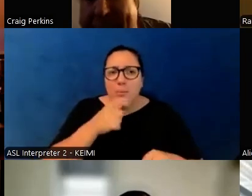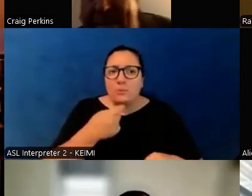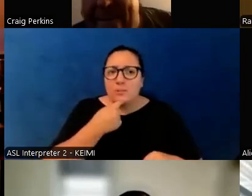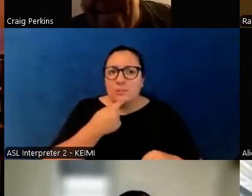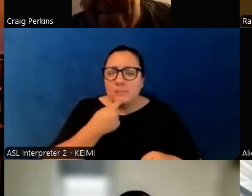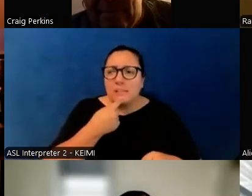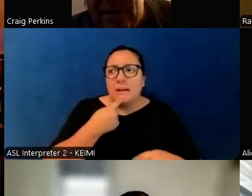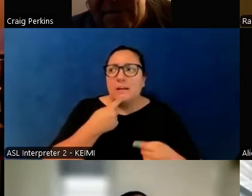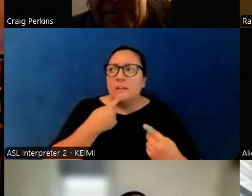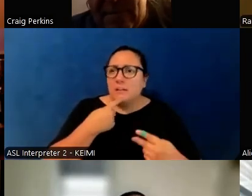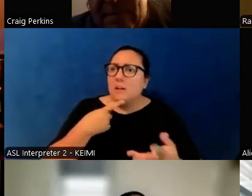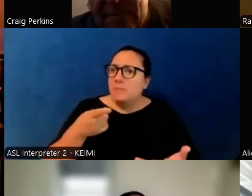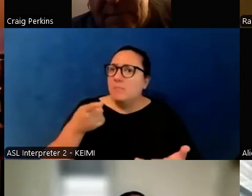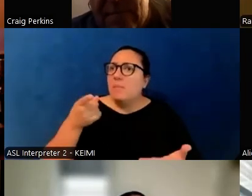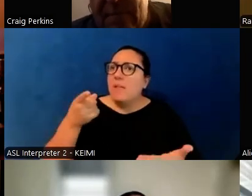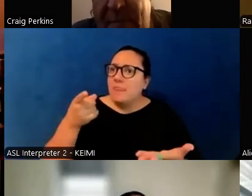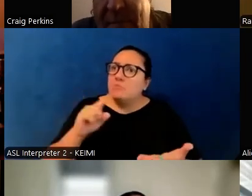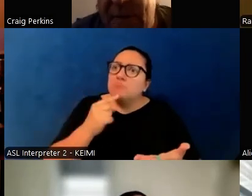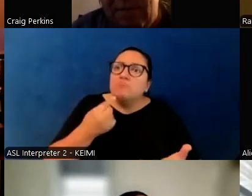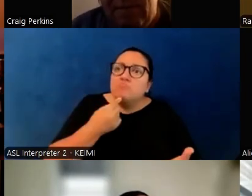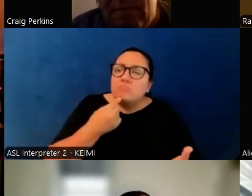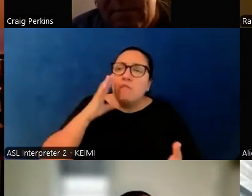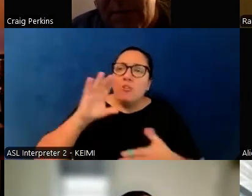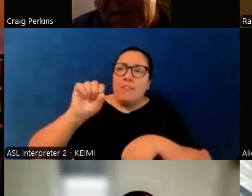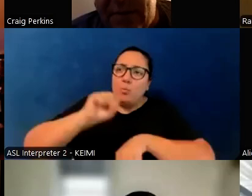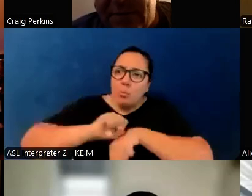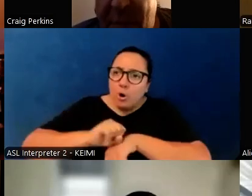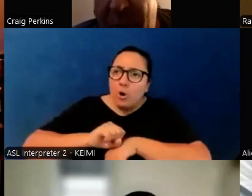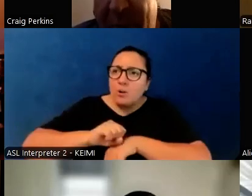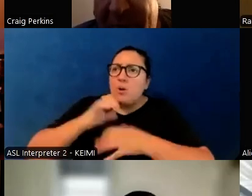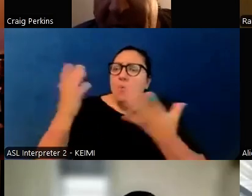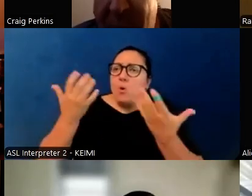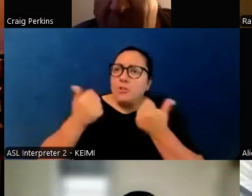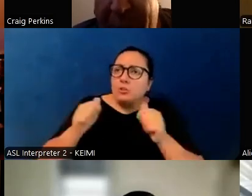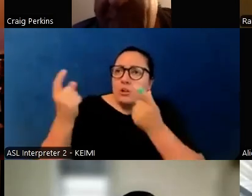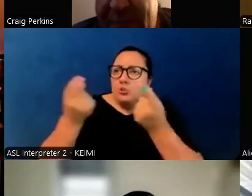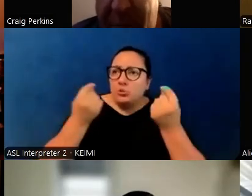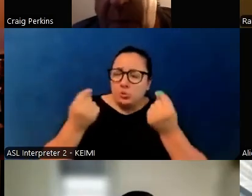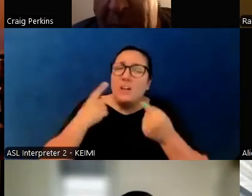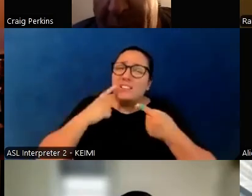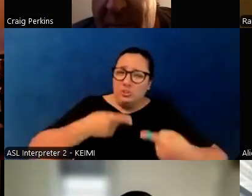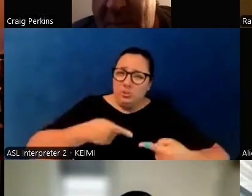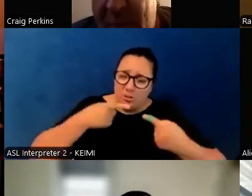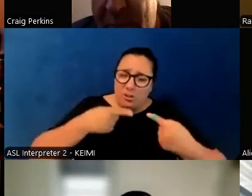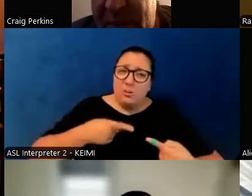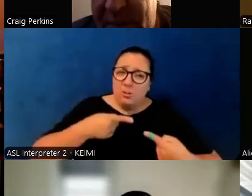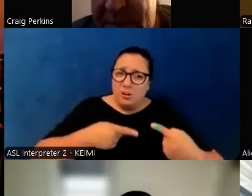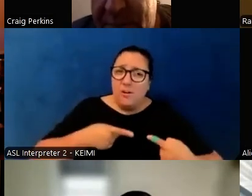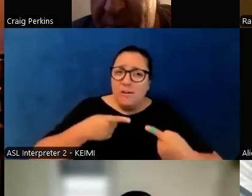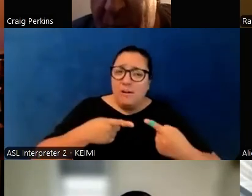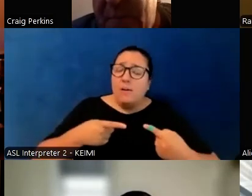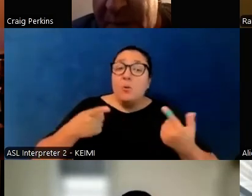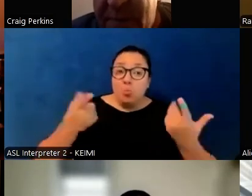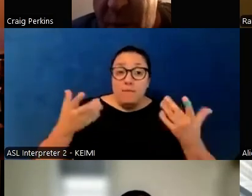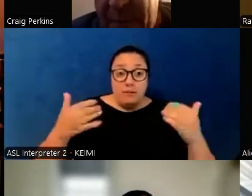in their craft and what it is they're trying to do. And it is a struggle. If you don't have that really great